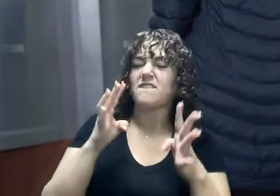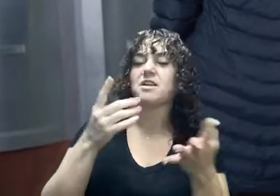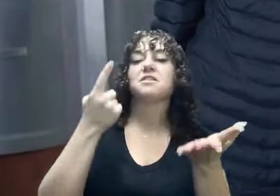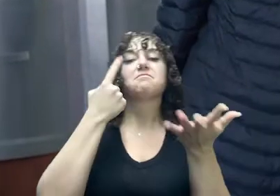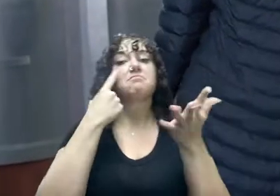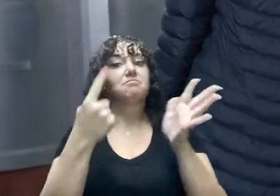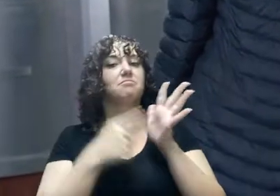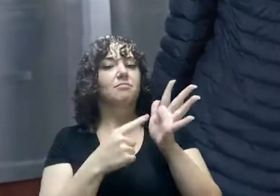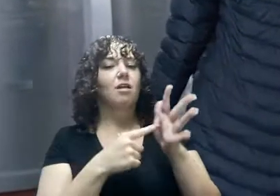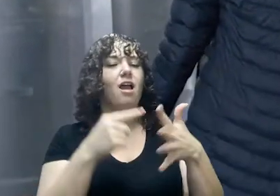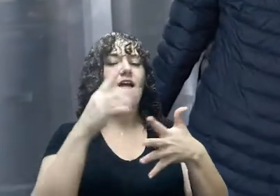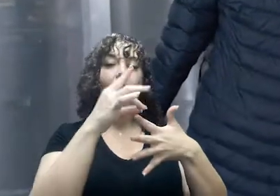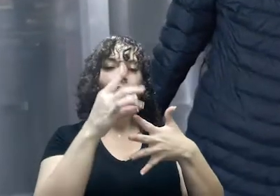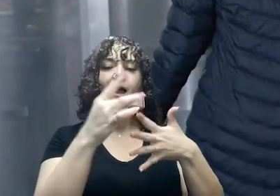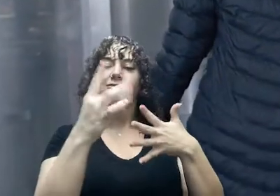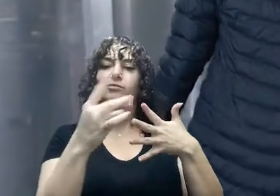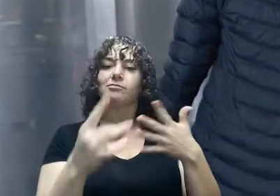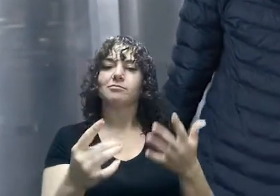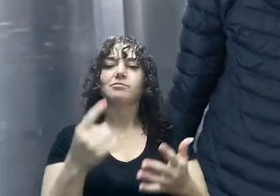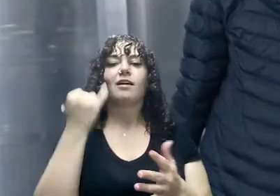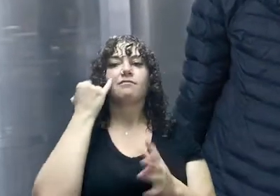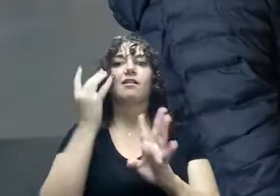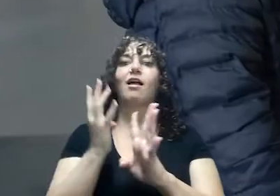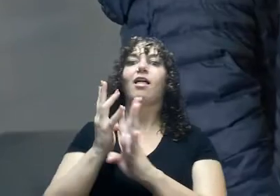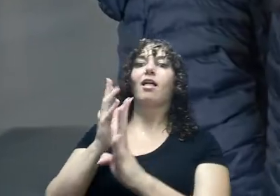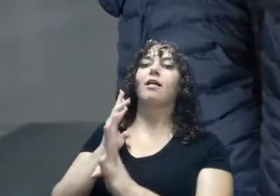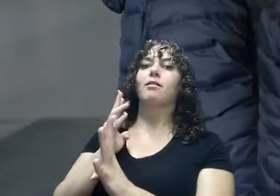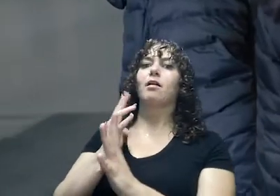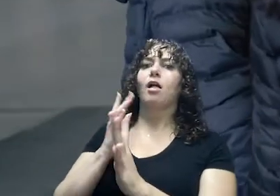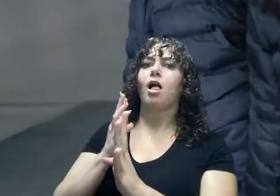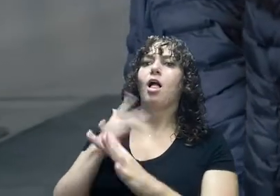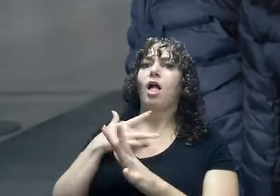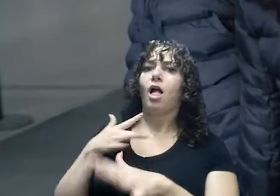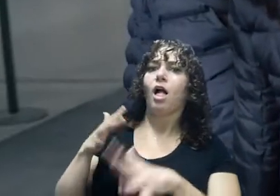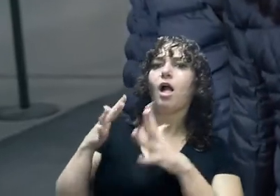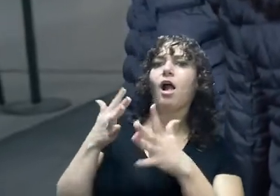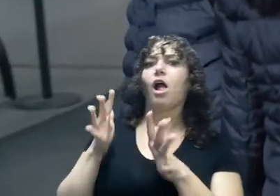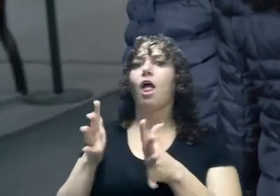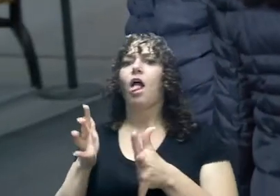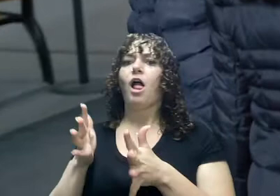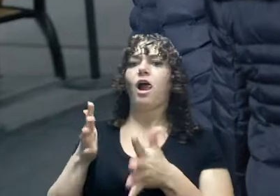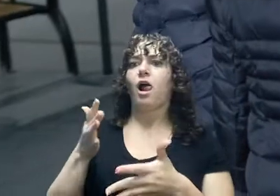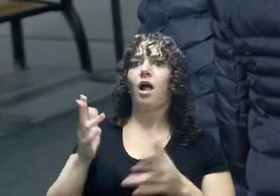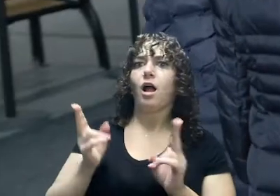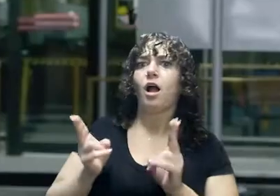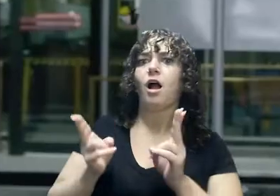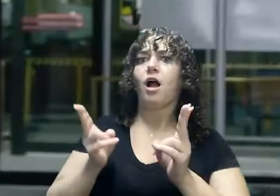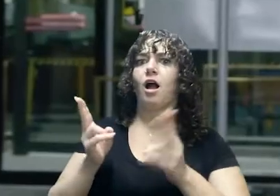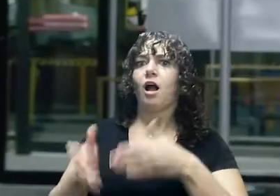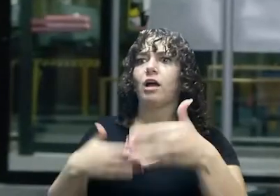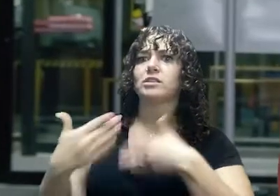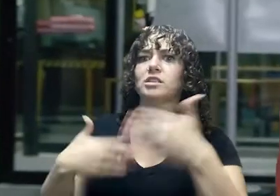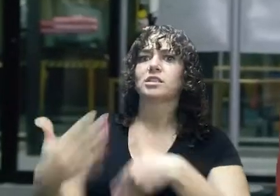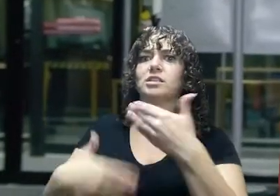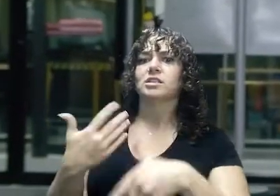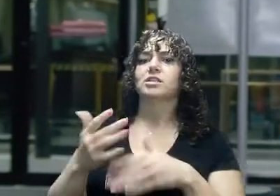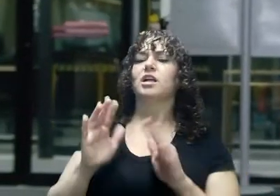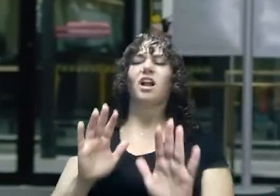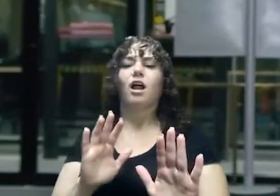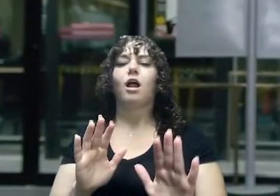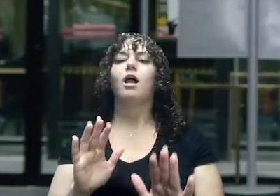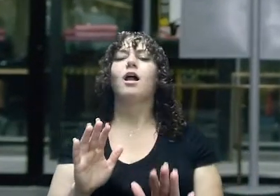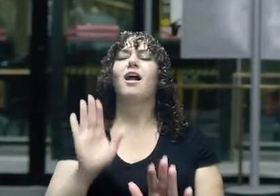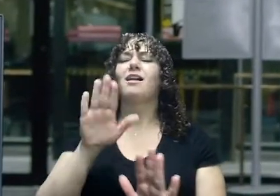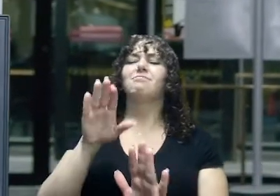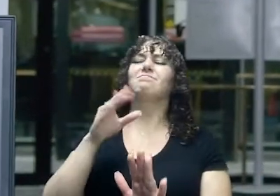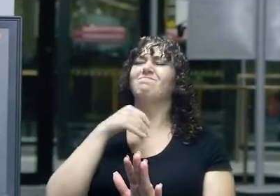So be creative, and if there's a lineup, don't let that lineup deteriorate, because then our anxiety goes up thinking that we have to try to rush. Like, I'm not understanding